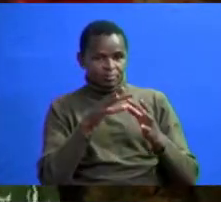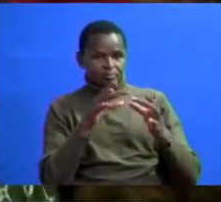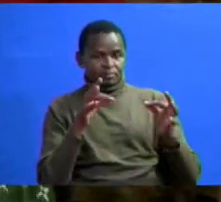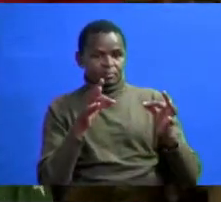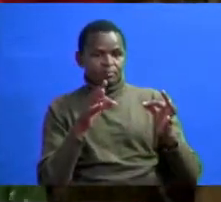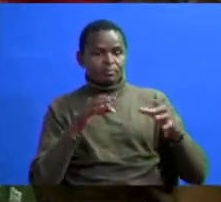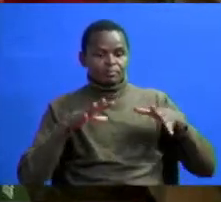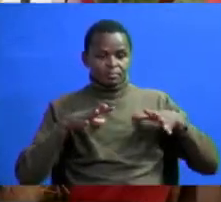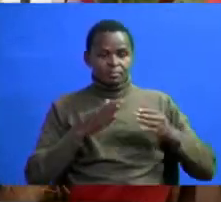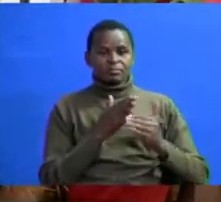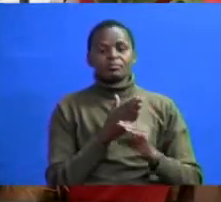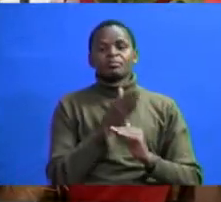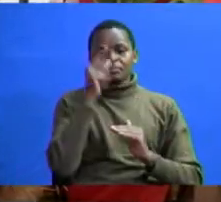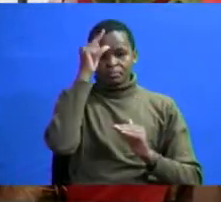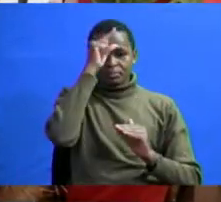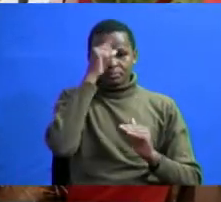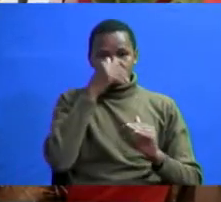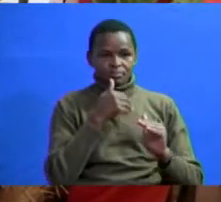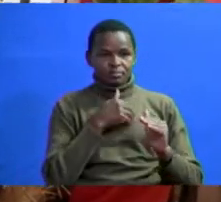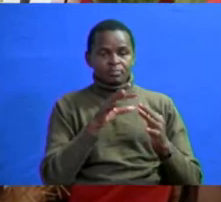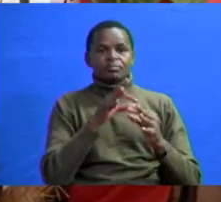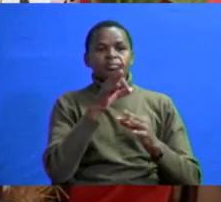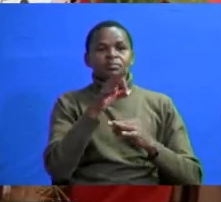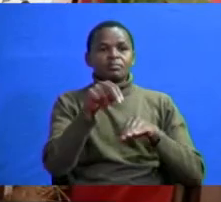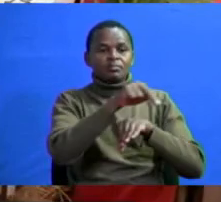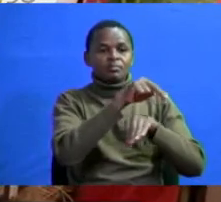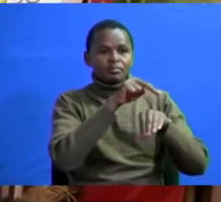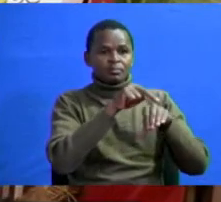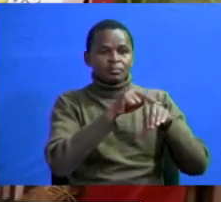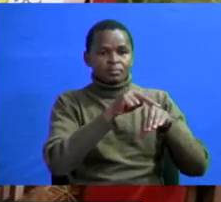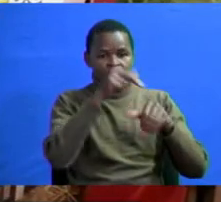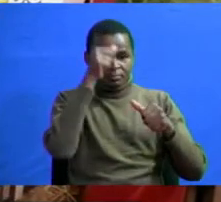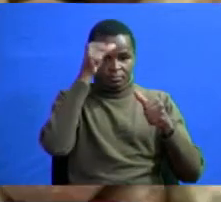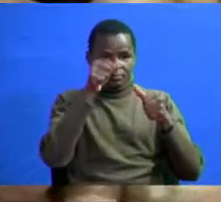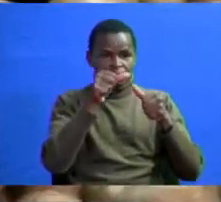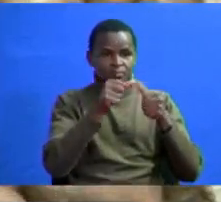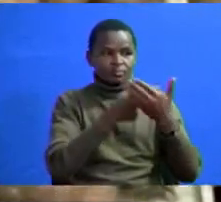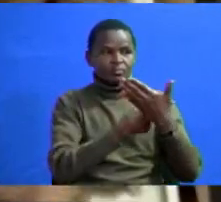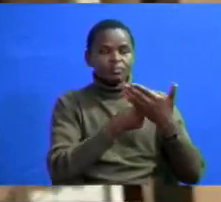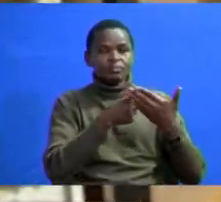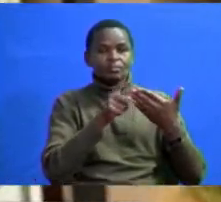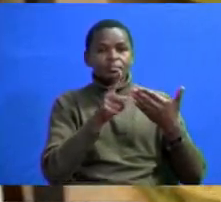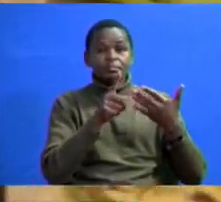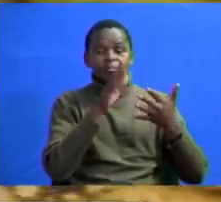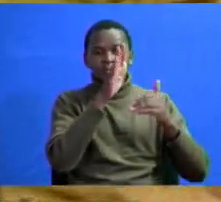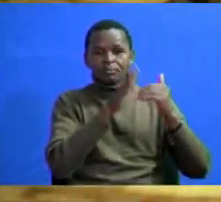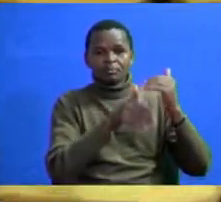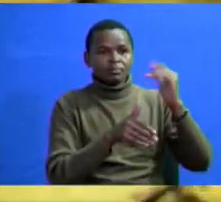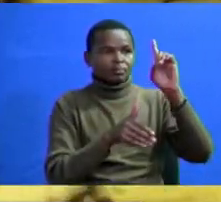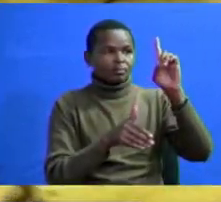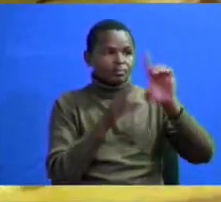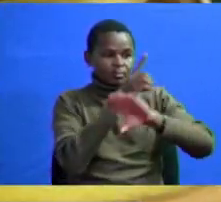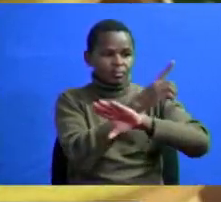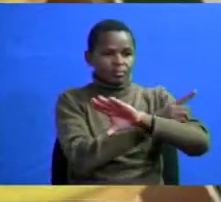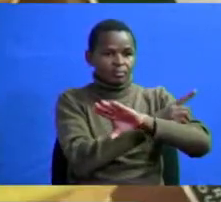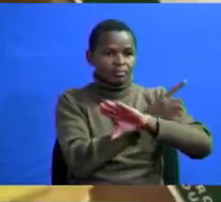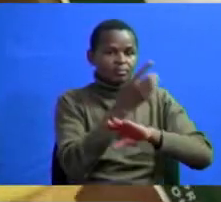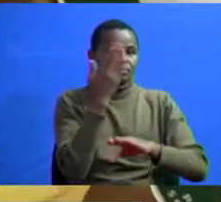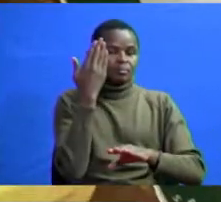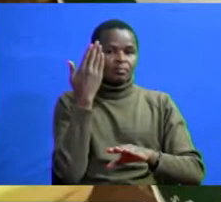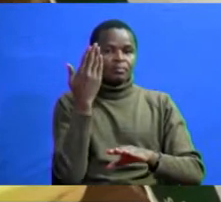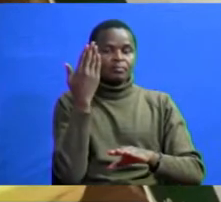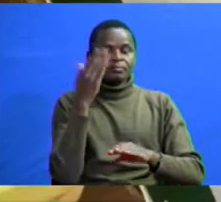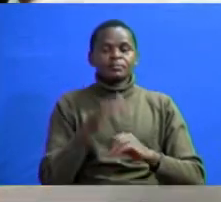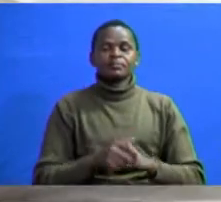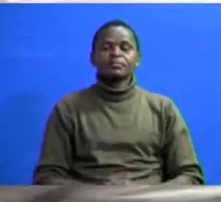holiday after the government extended national commemorations to a week rather than just one day as it stands.